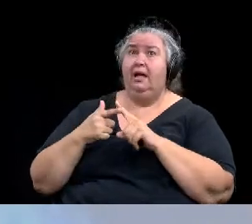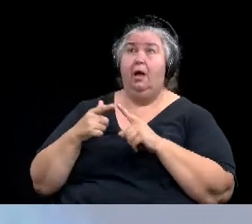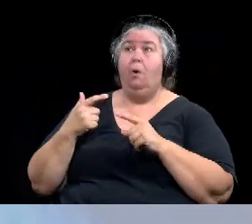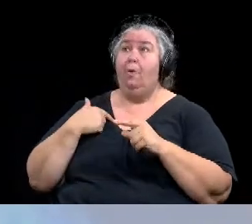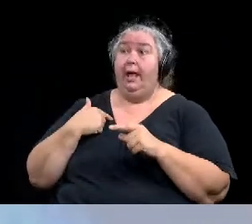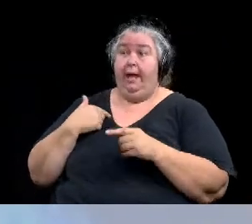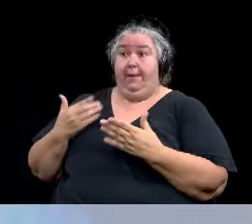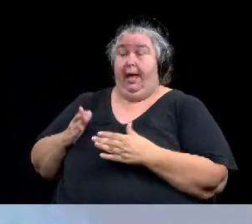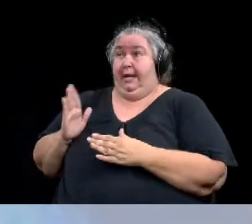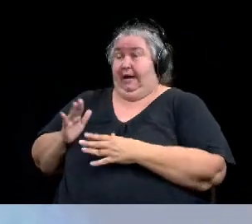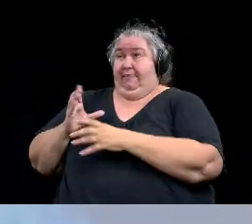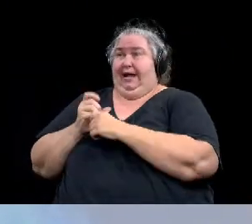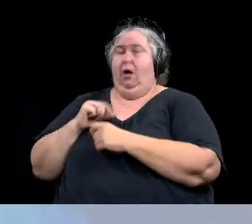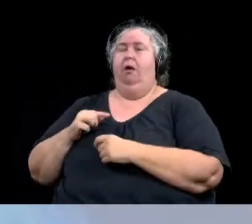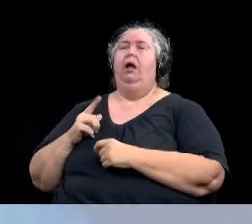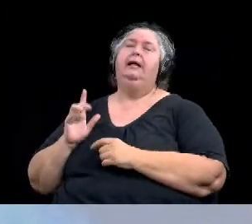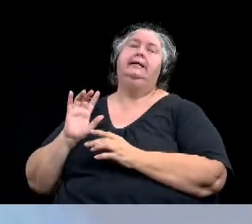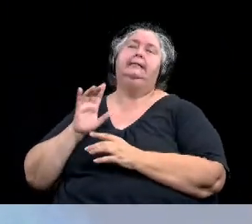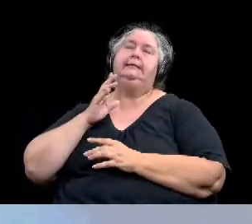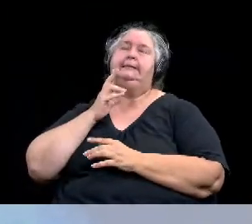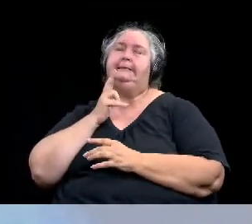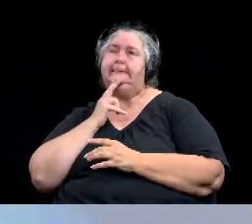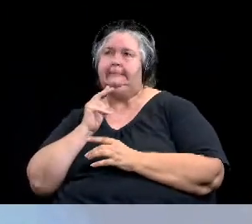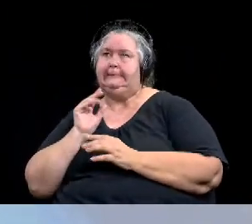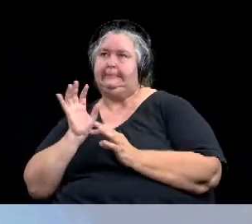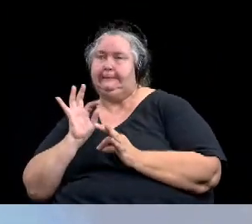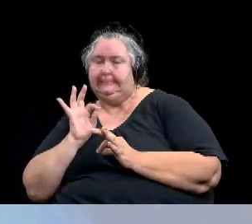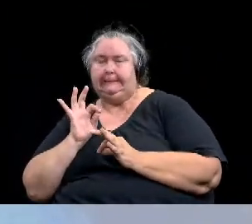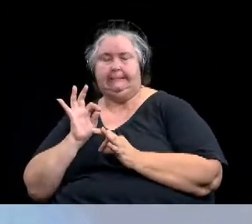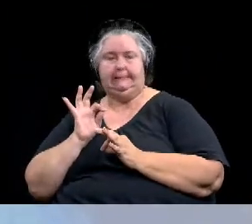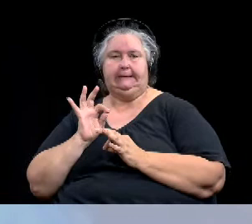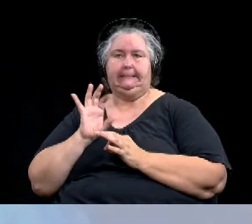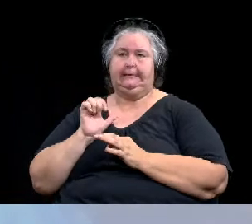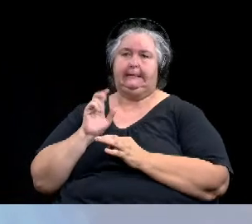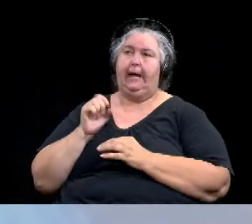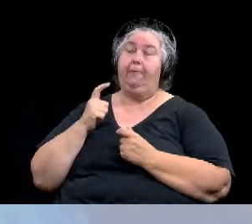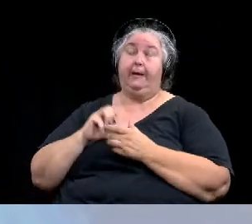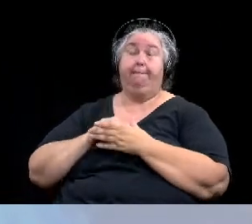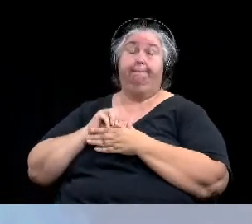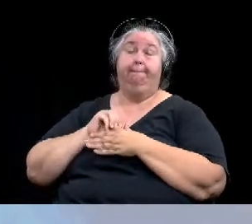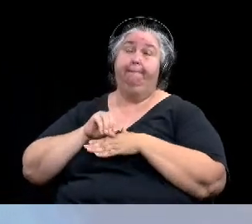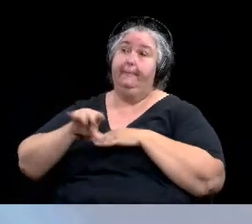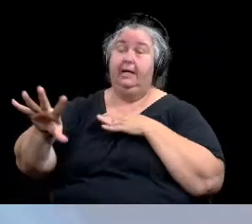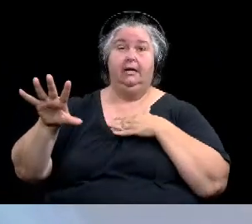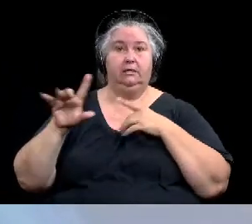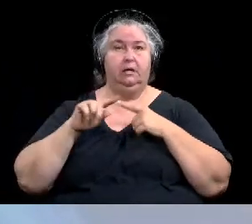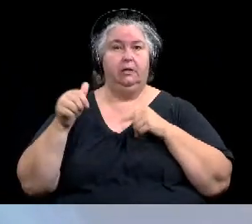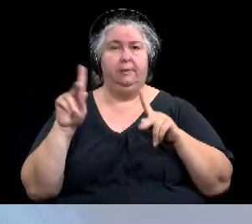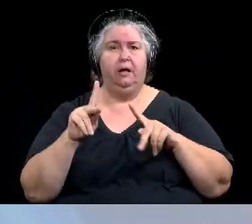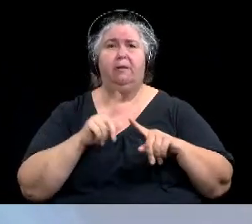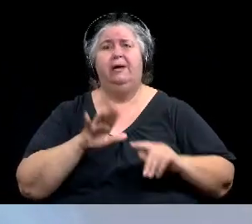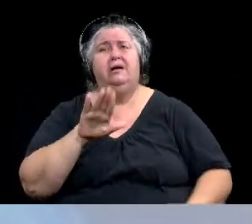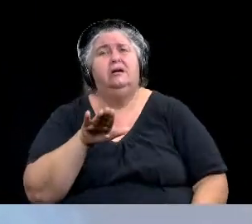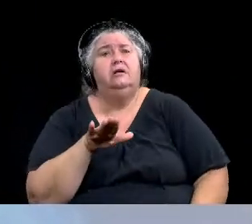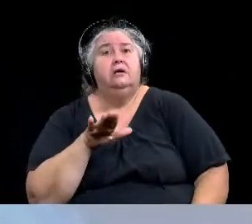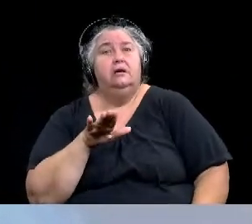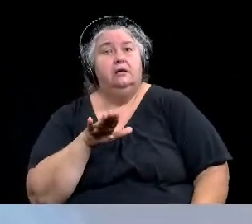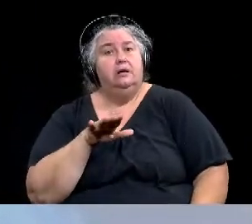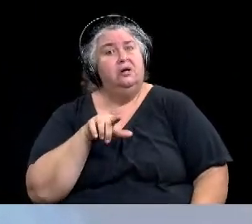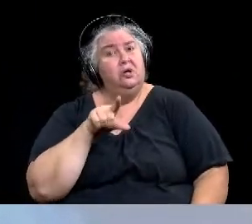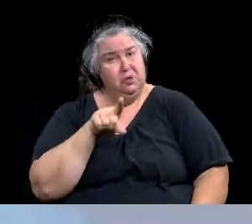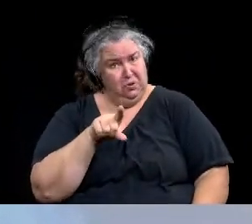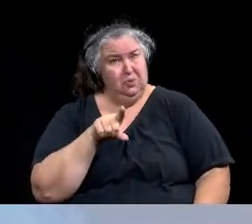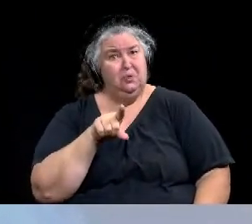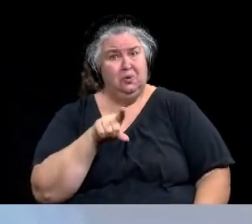have a mild case, we can still transmit it to other people. And the scary part is, just to remind people, is that you are contagious before